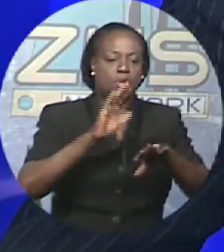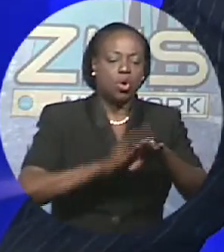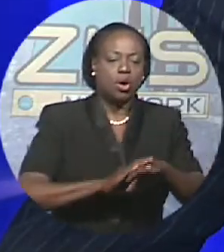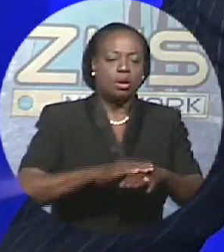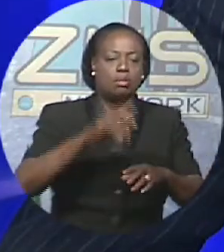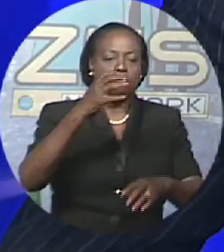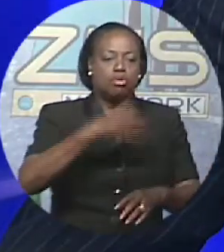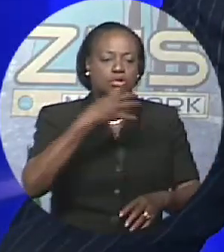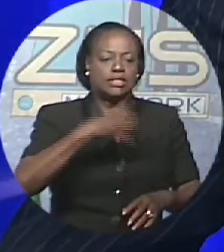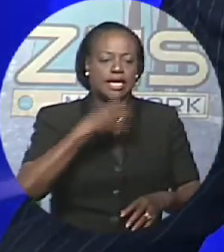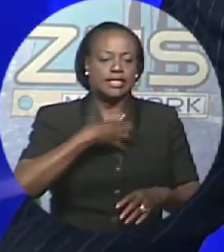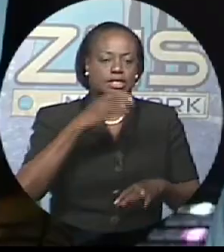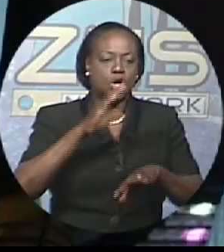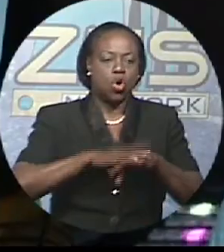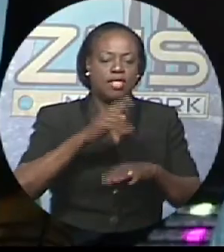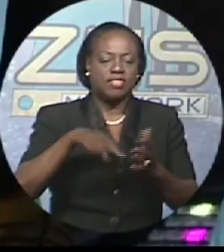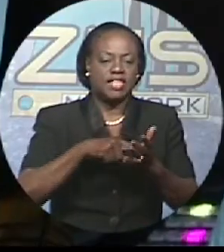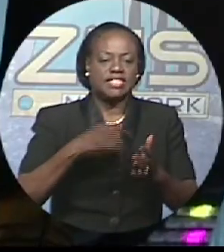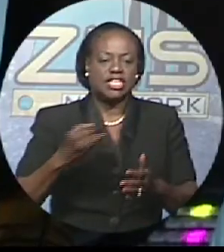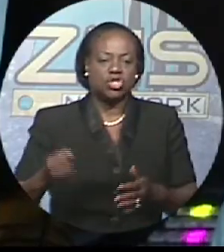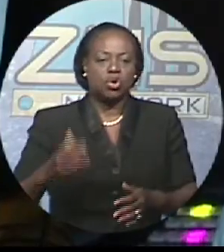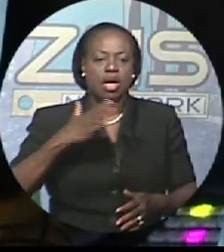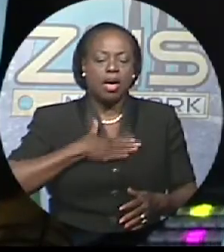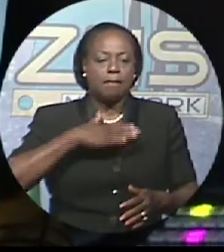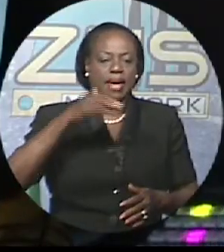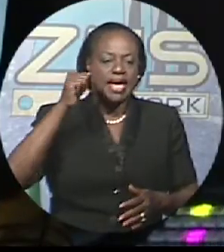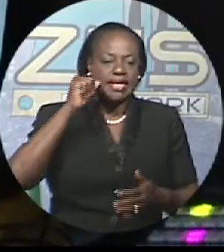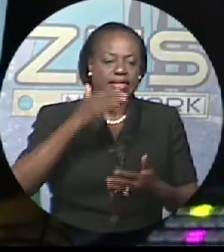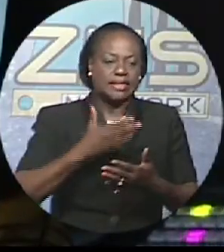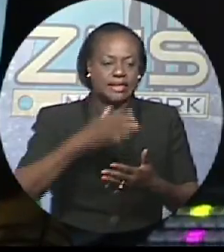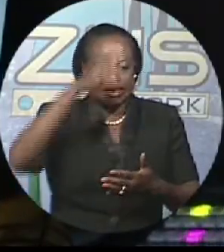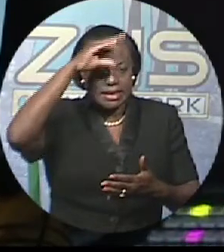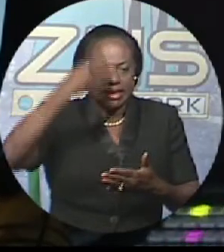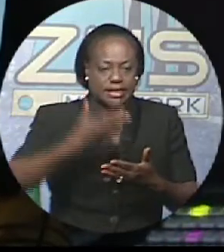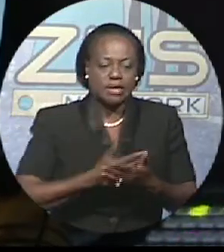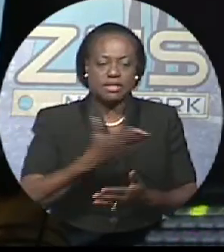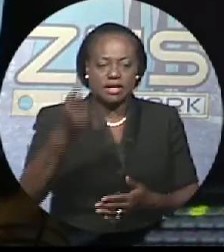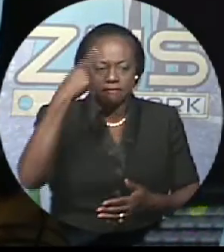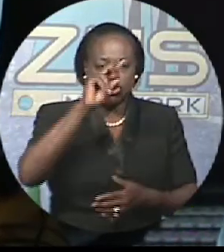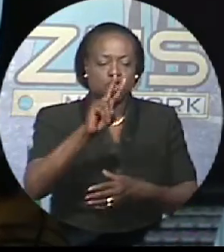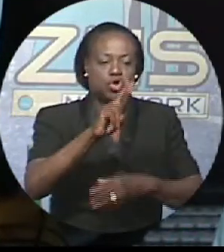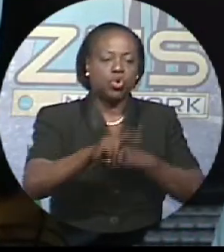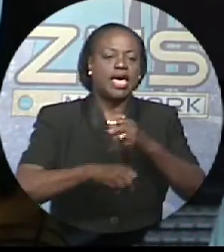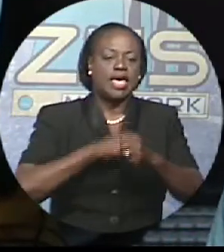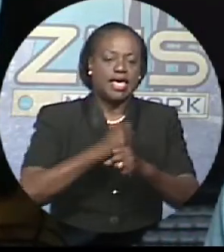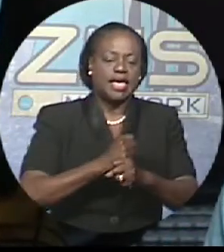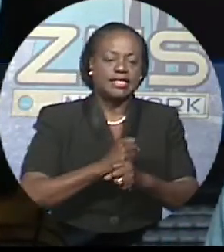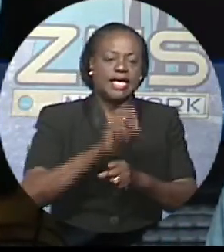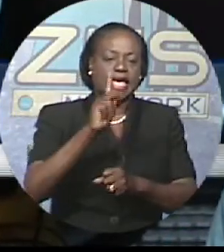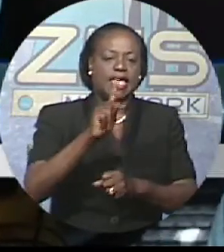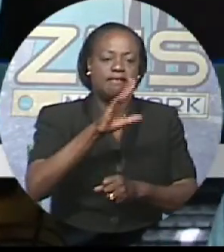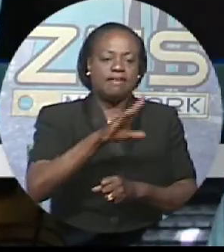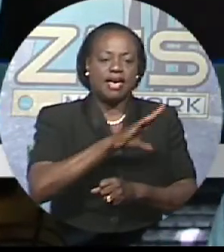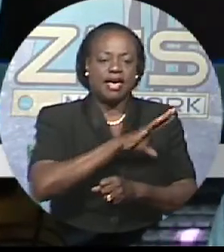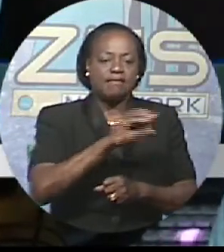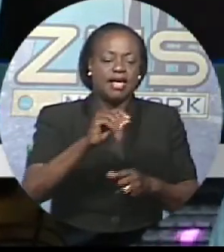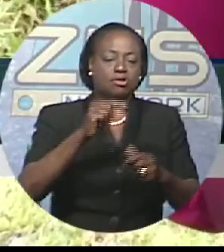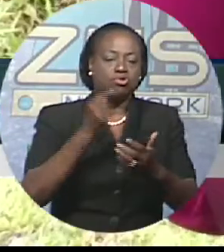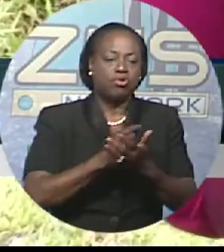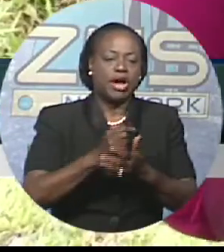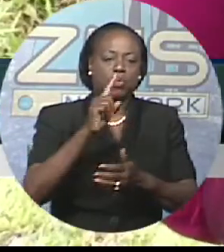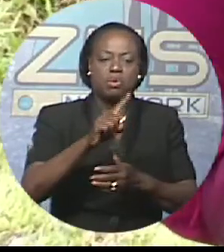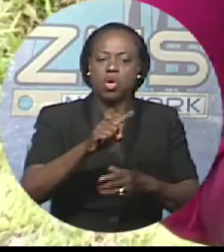of National Security, the Honorable Dr. Bernard Nottage, says the government is doing something to address crime, and he recognizes the potential of the initiative.